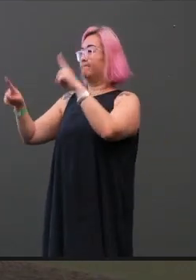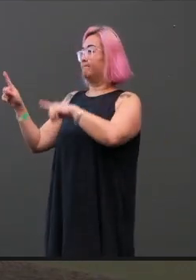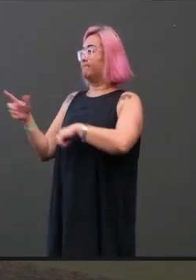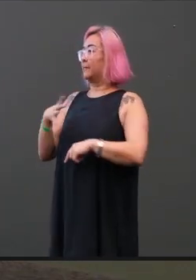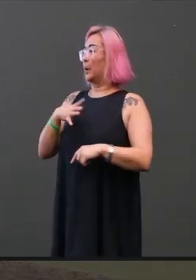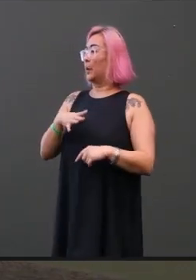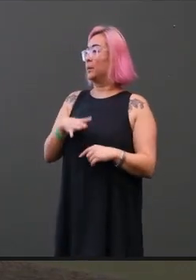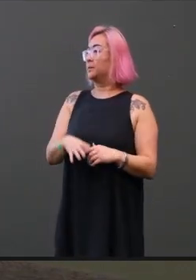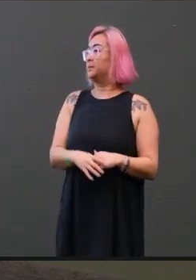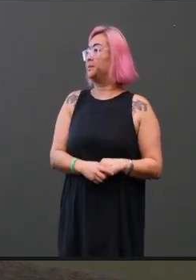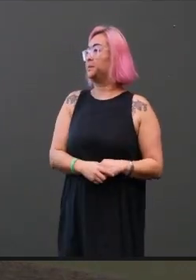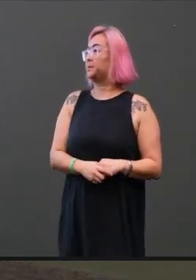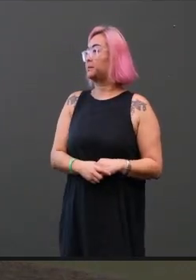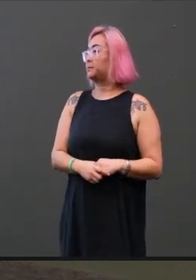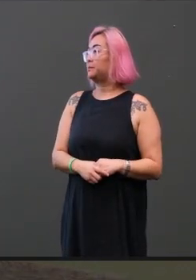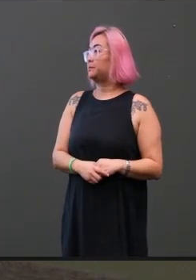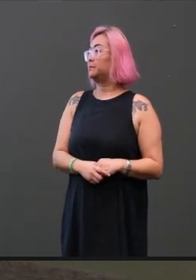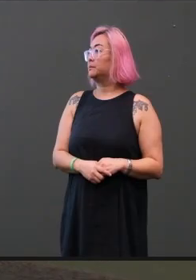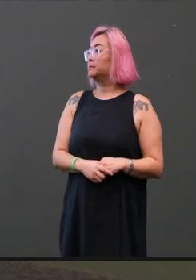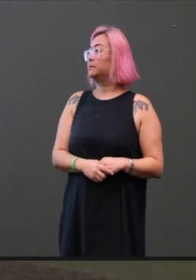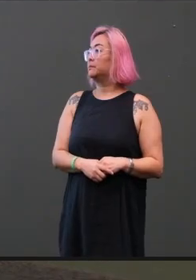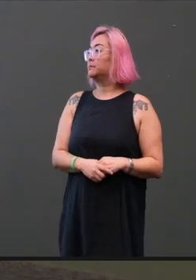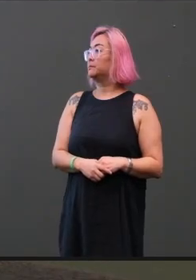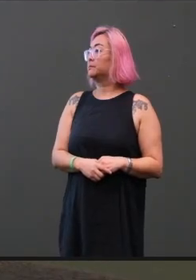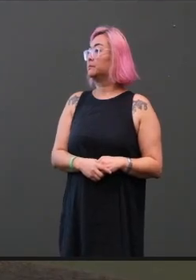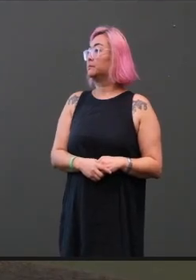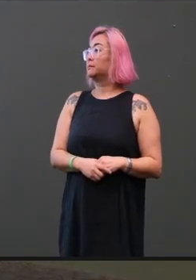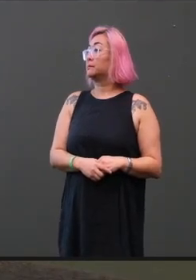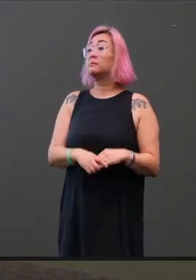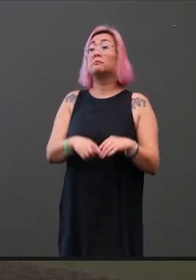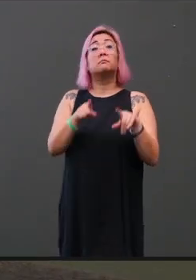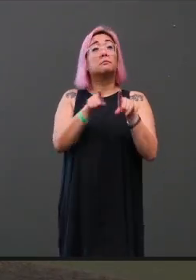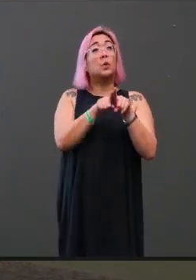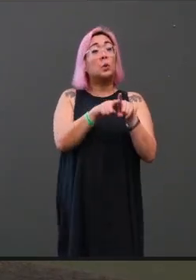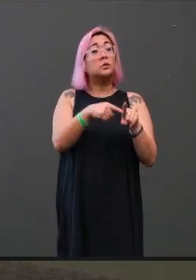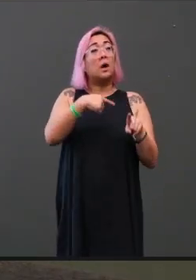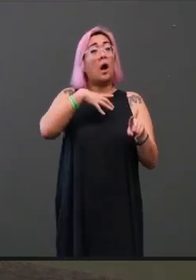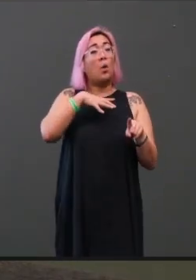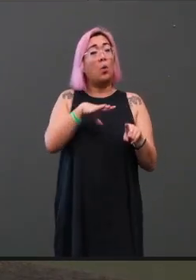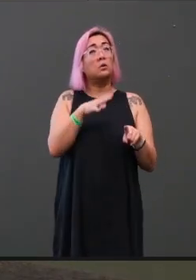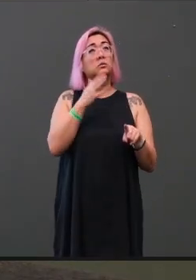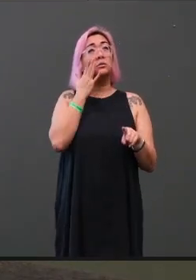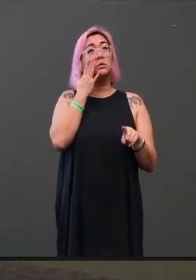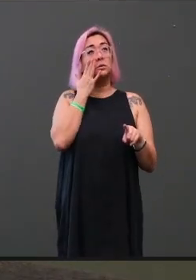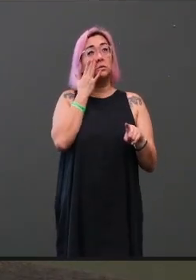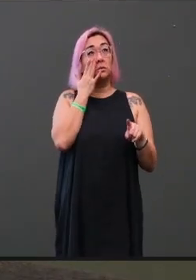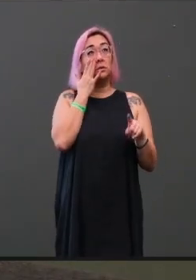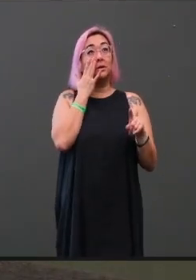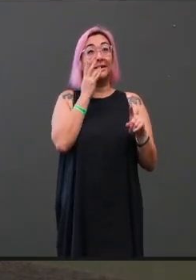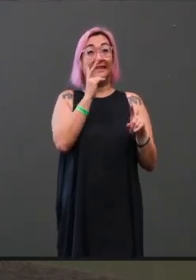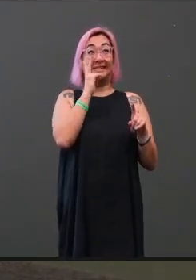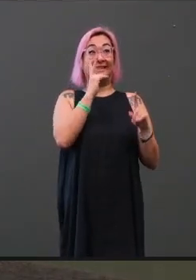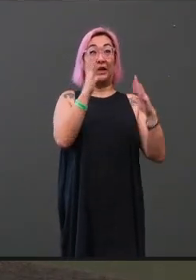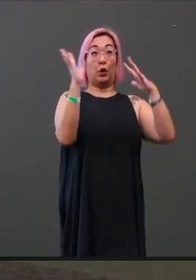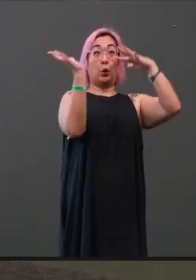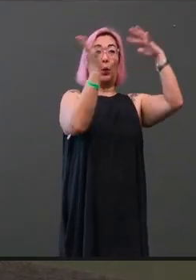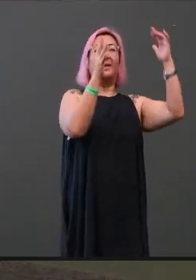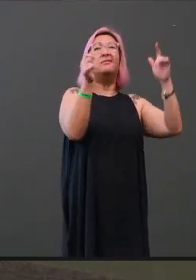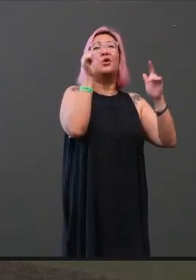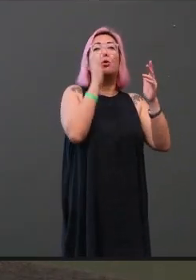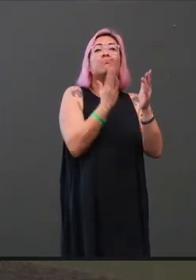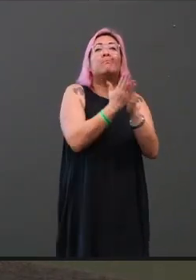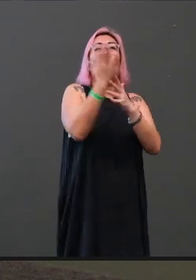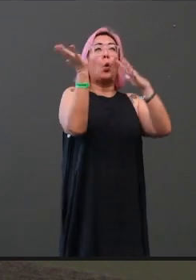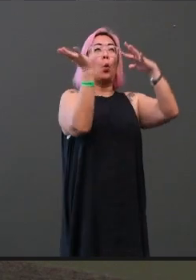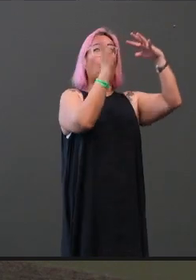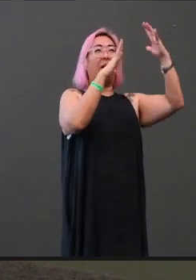gusts blow through. I also want the wind to visibly move throughout the scene, so with these strong gusts moving from one side